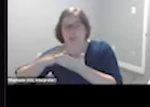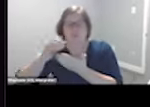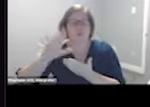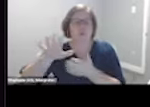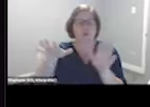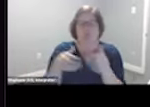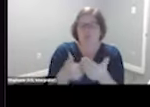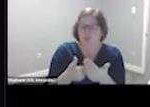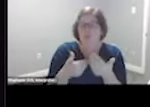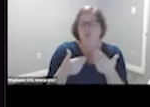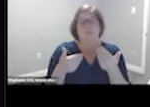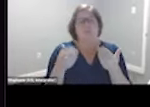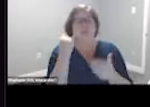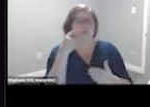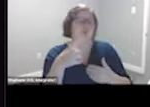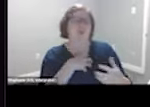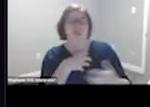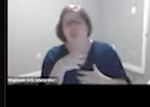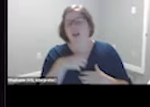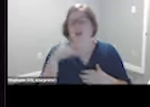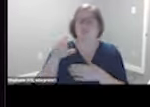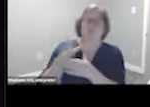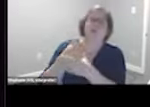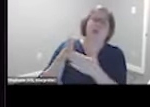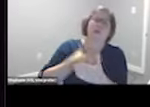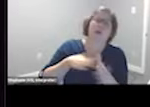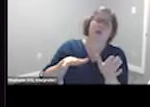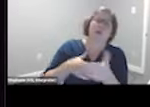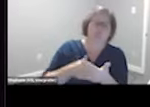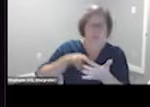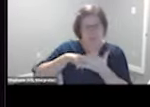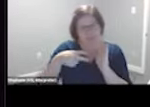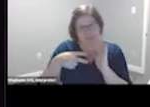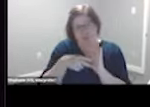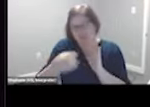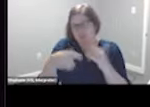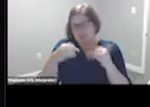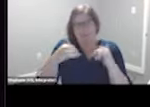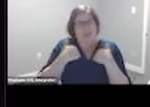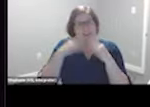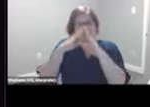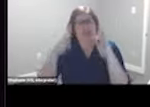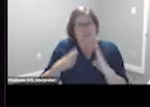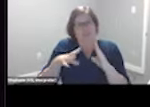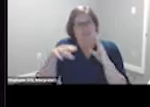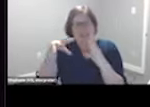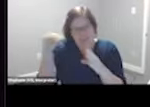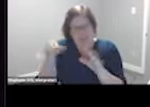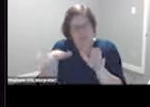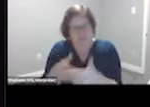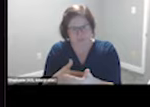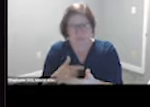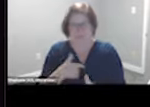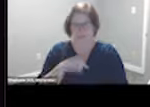if you should share the room with your siblings, it means you have house and you have room also. And at the time I realized that, oh my